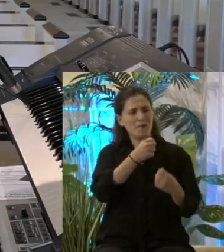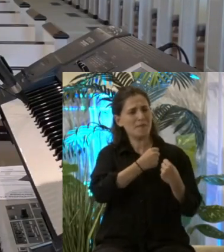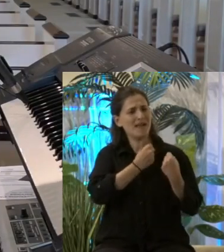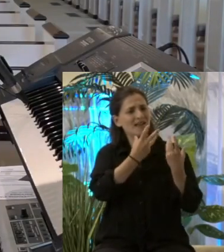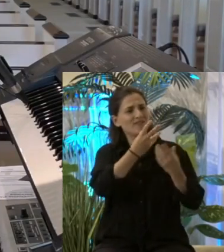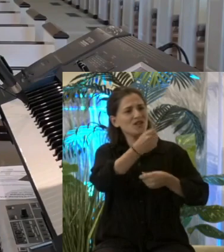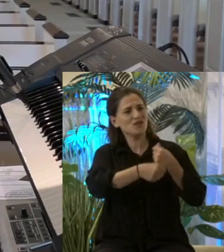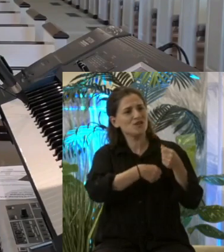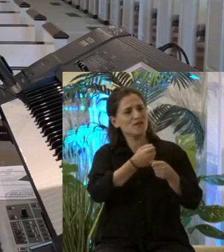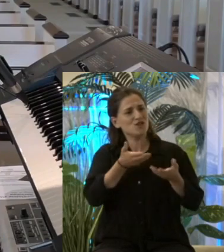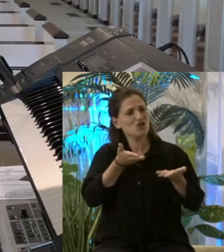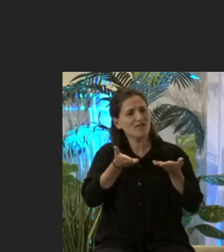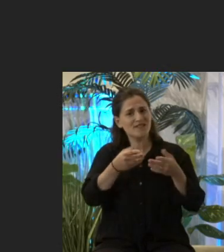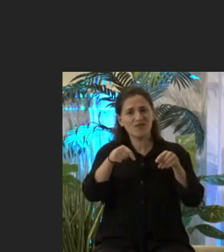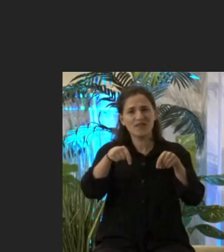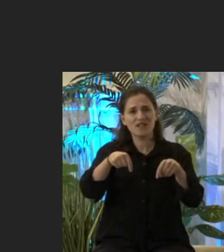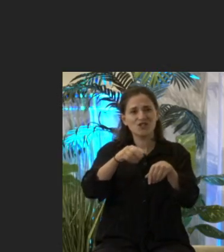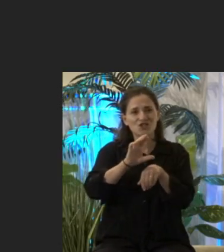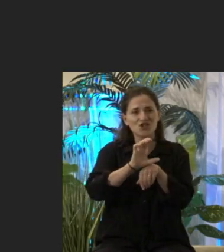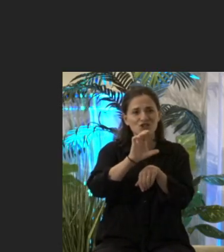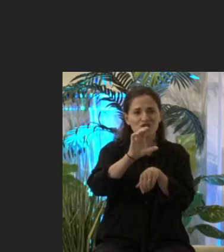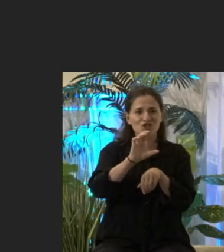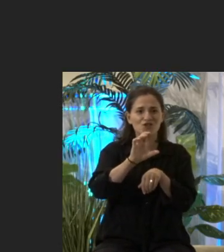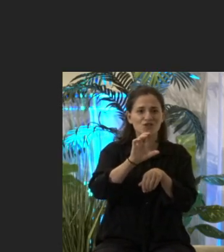years of service to this church.